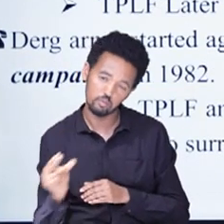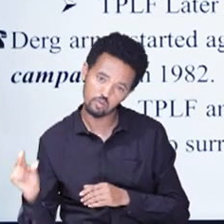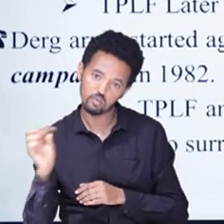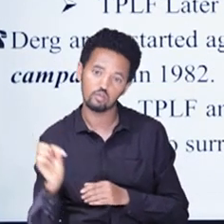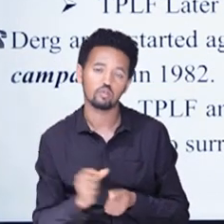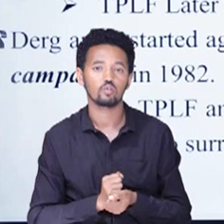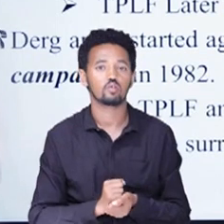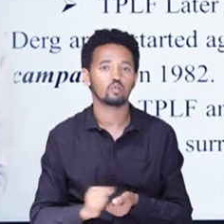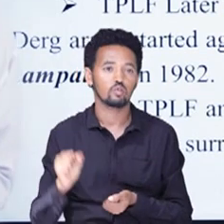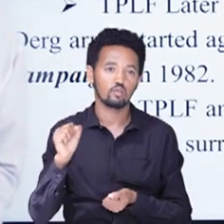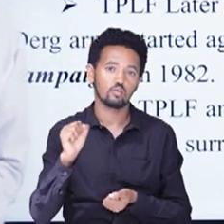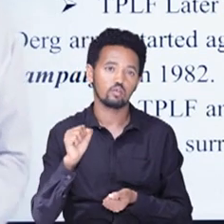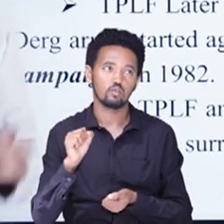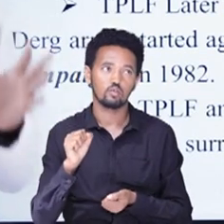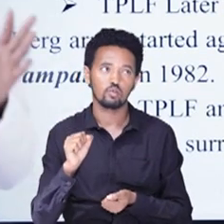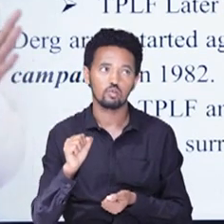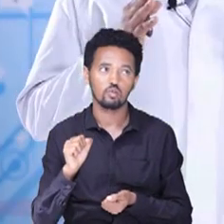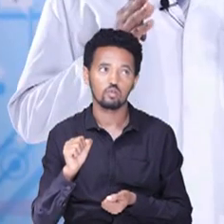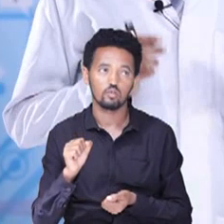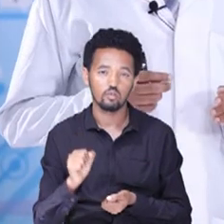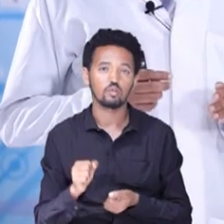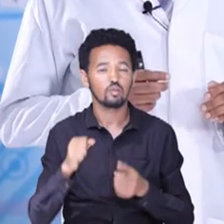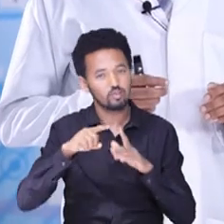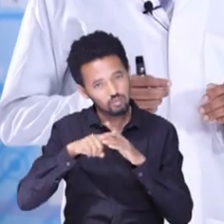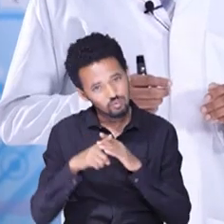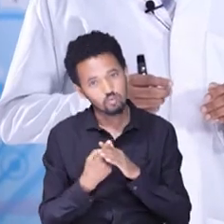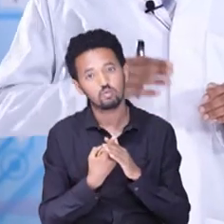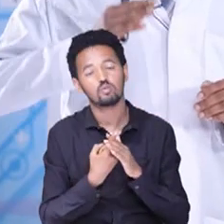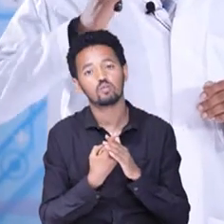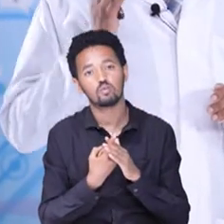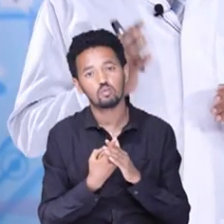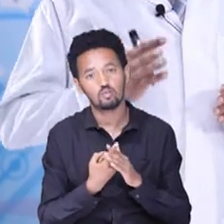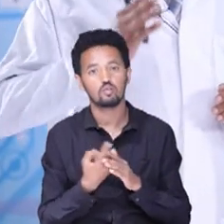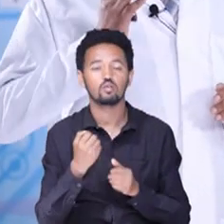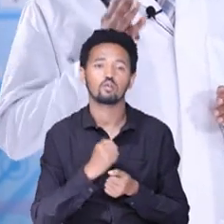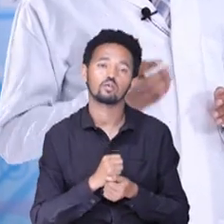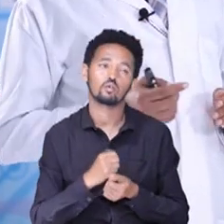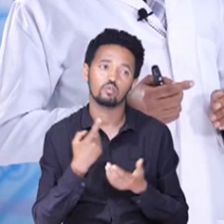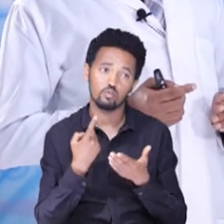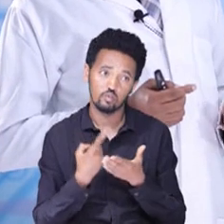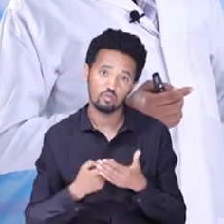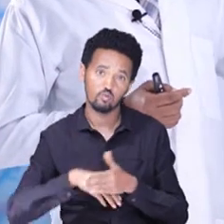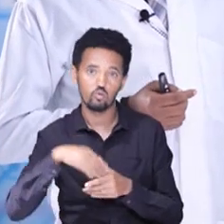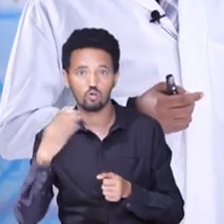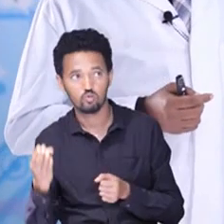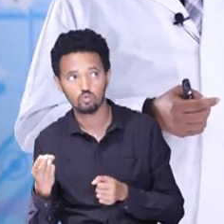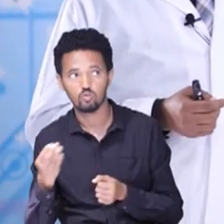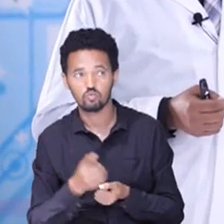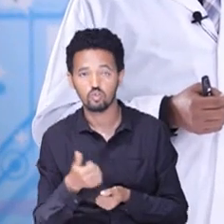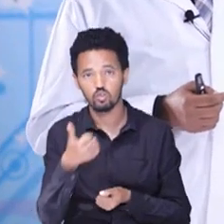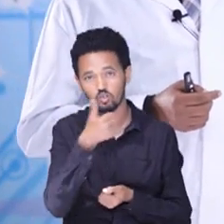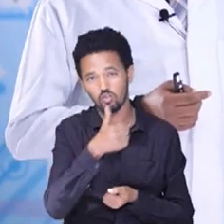by EPLF. At the beginning, the TPLF fought with